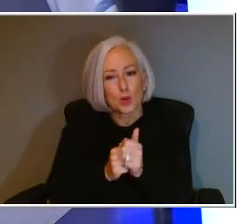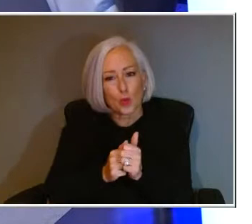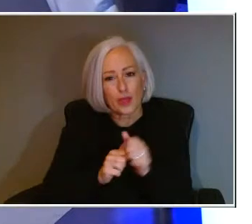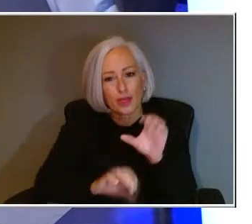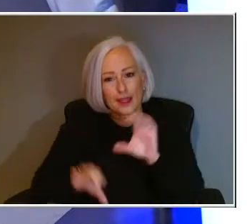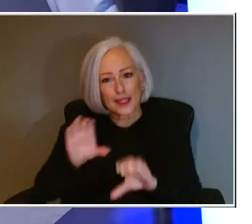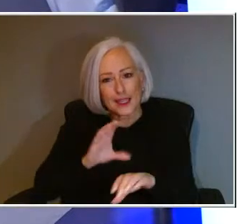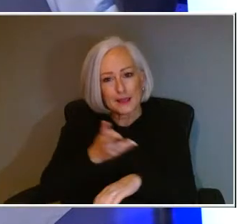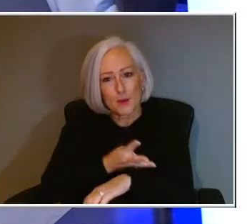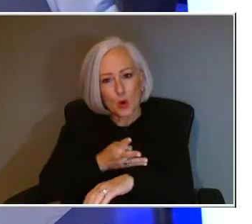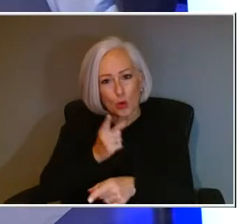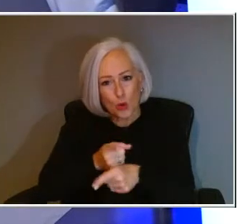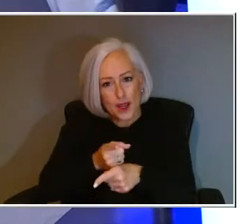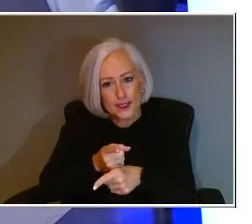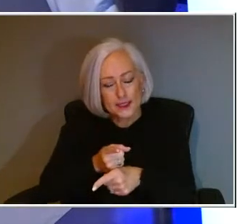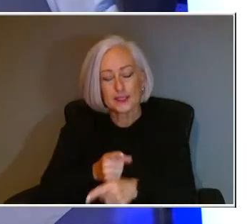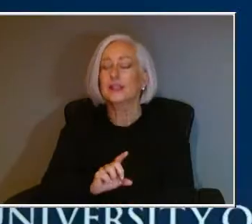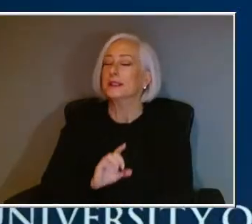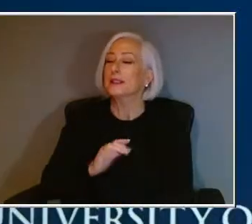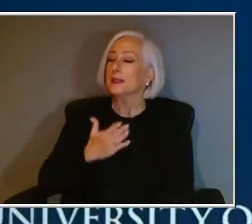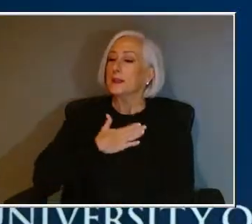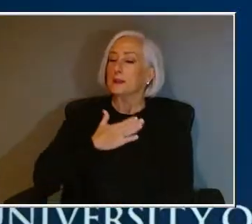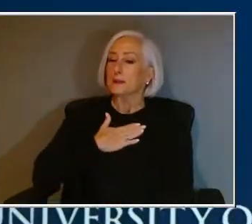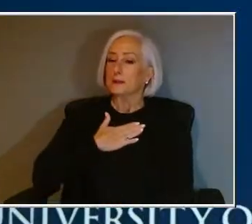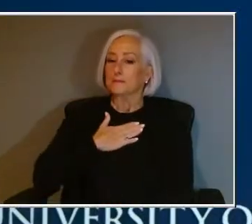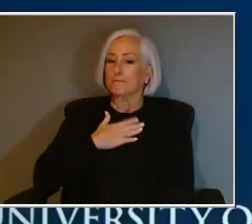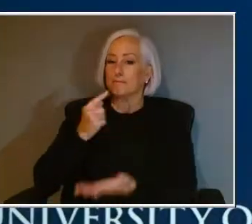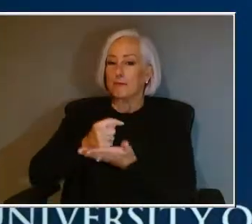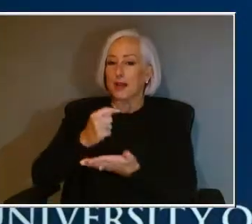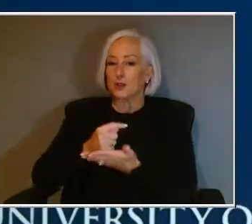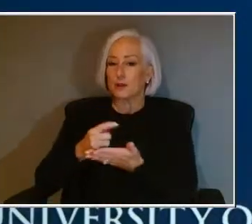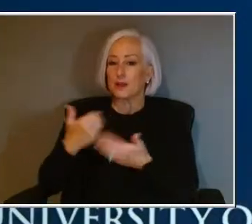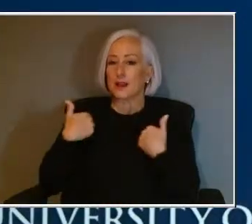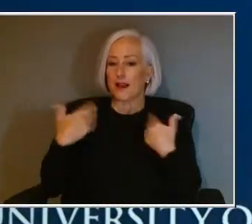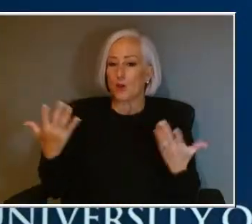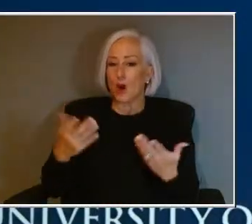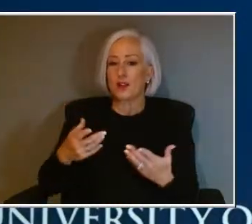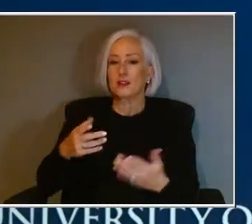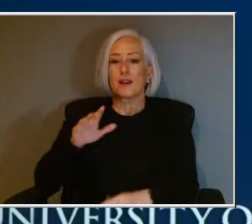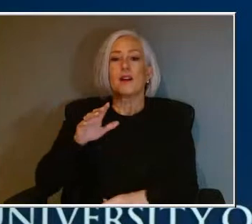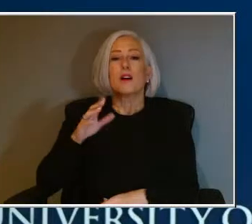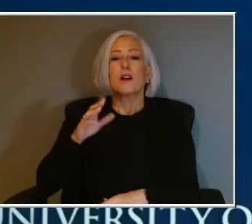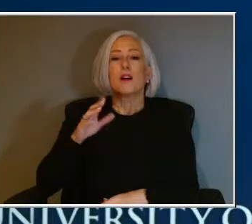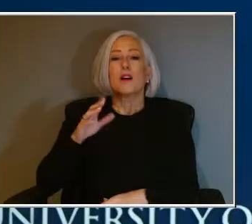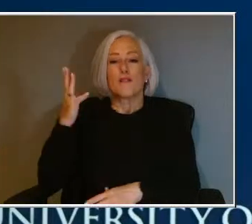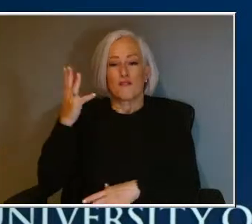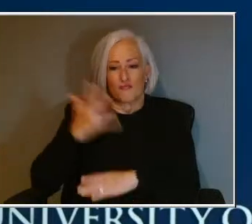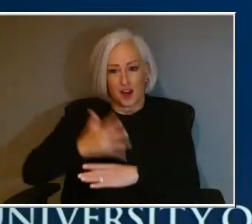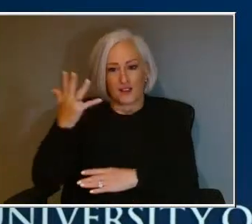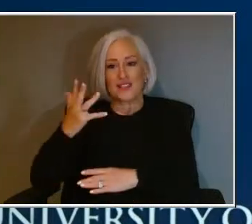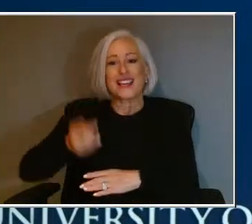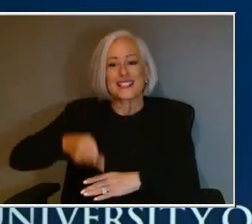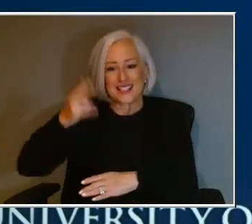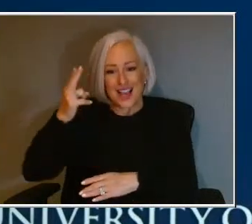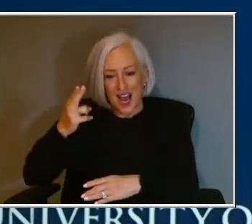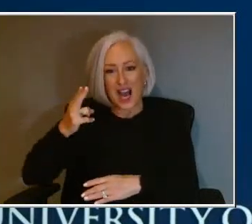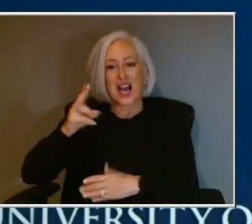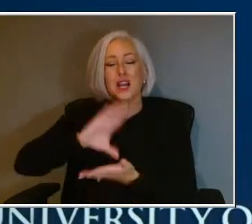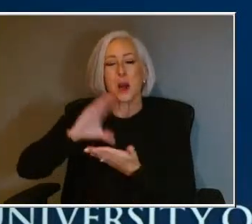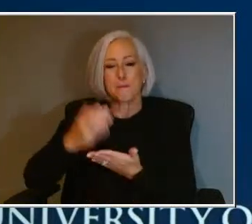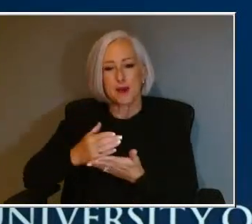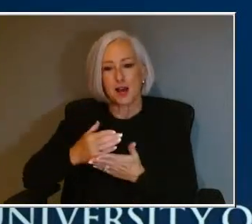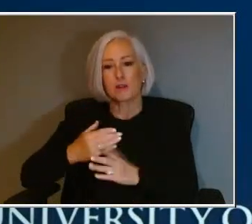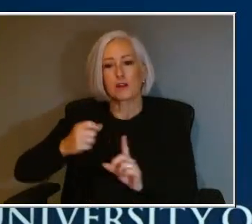So actually, my treatment started with 5 days of high-dose radiation. Okay. And then that was followed with